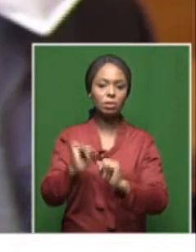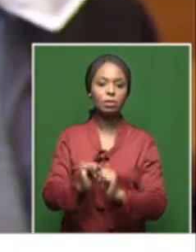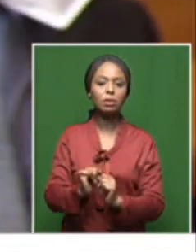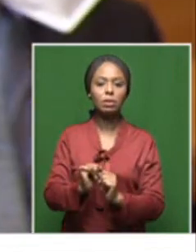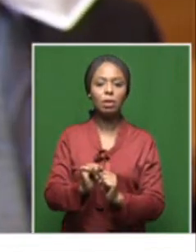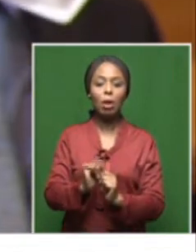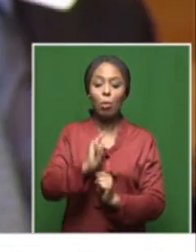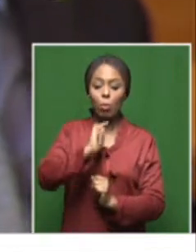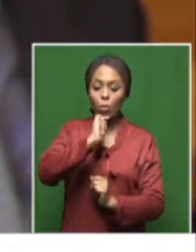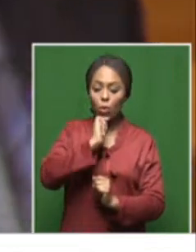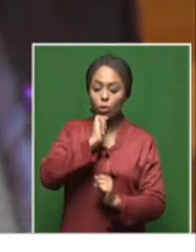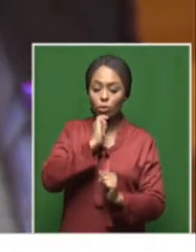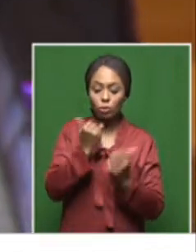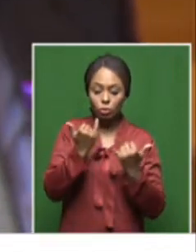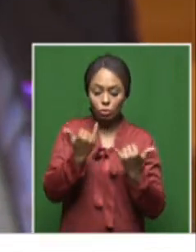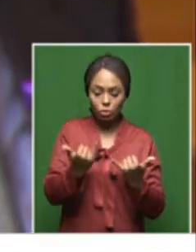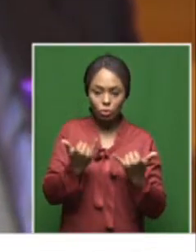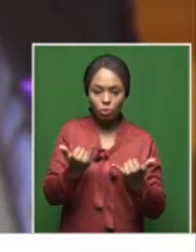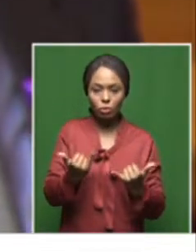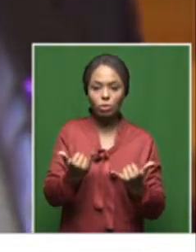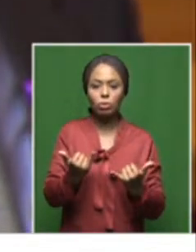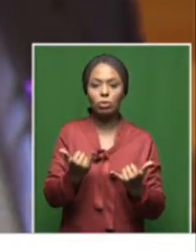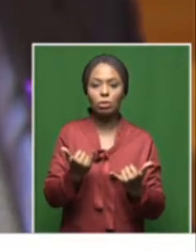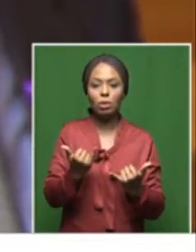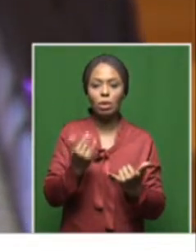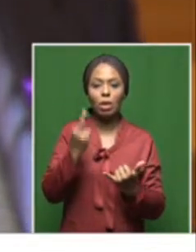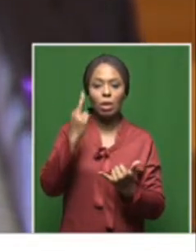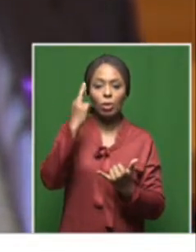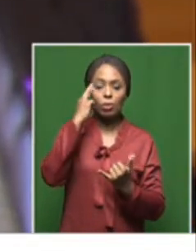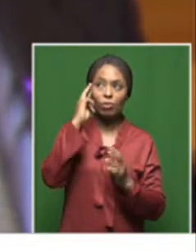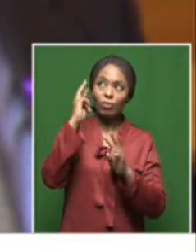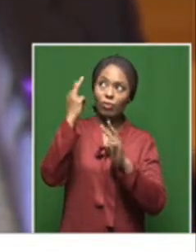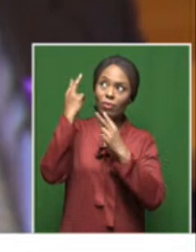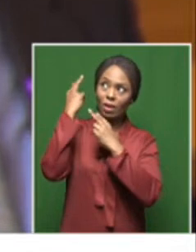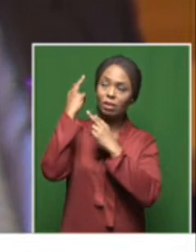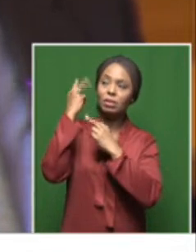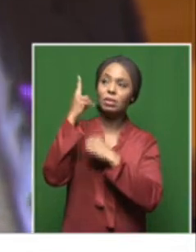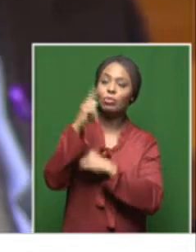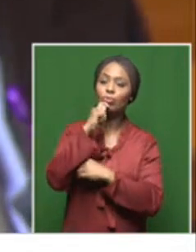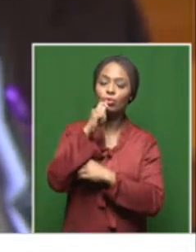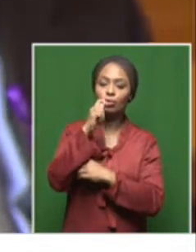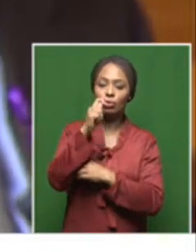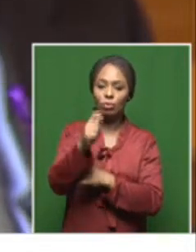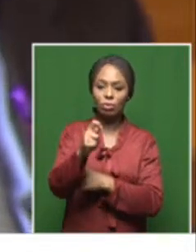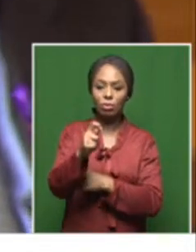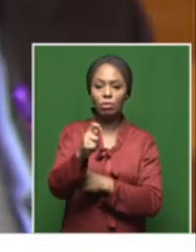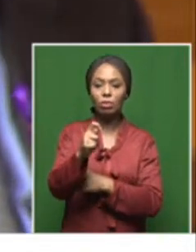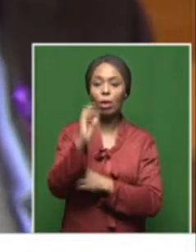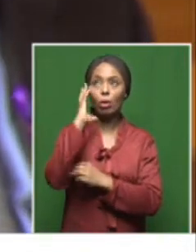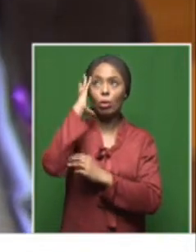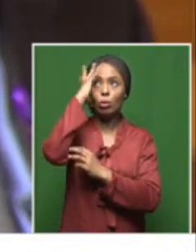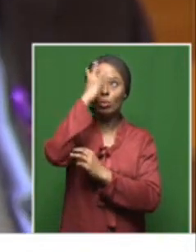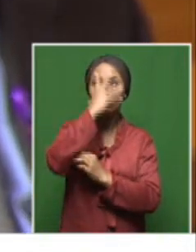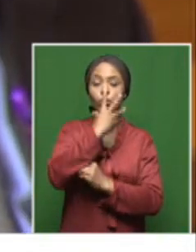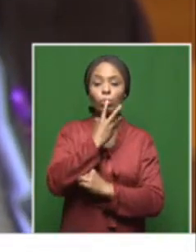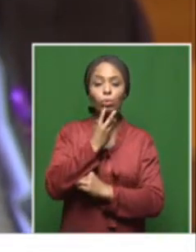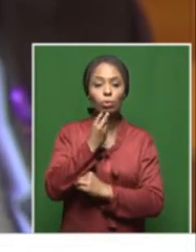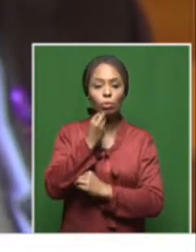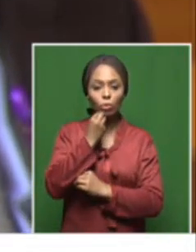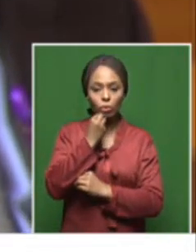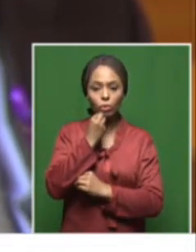This morning, we reflect on this truth, the beauty revealed to